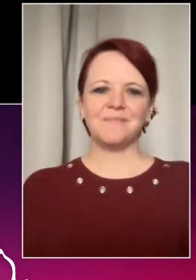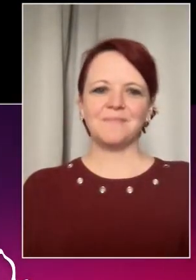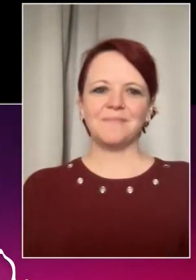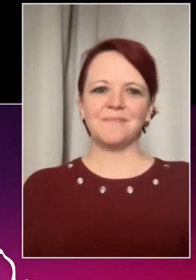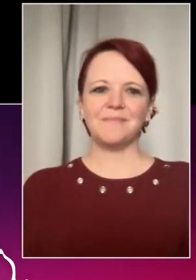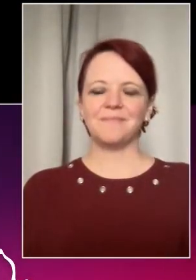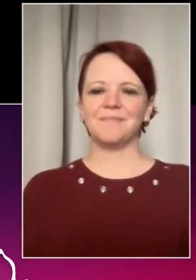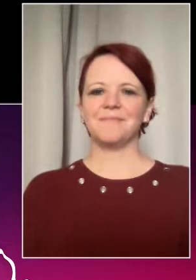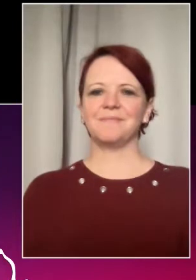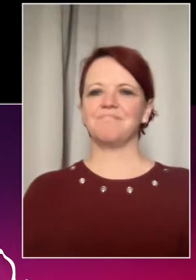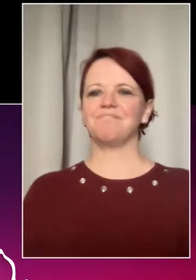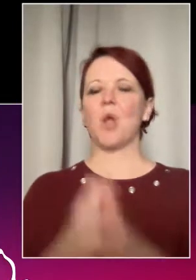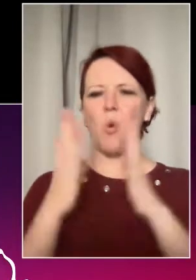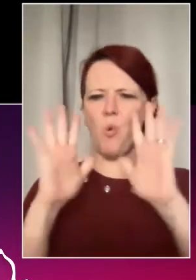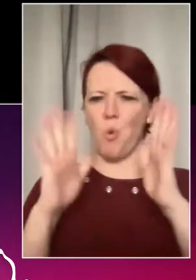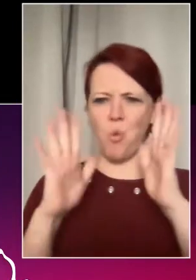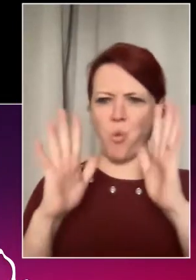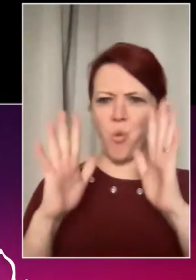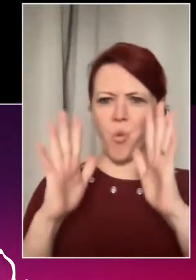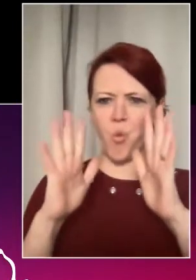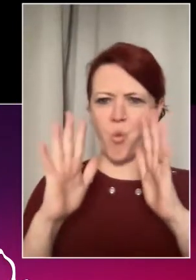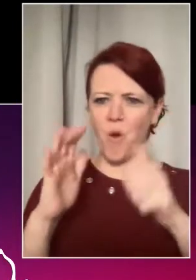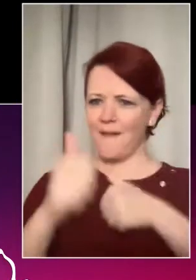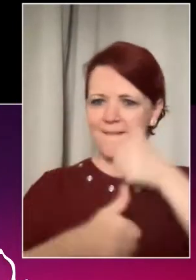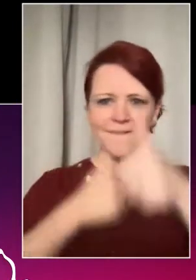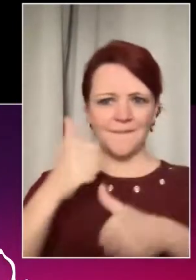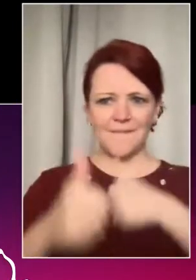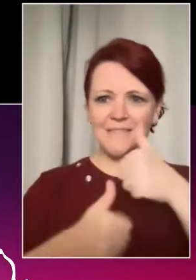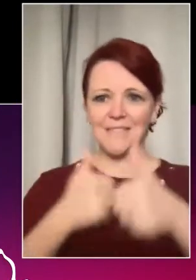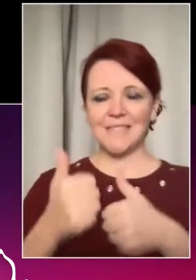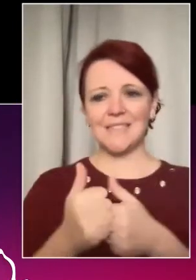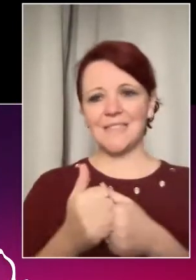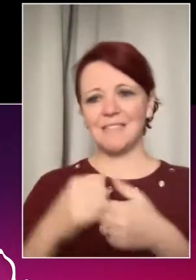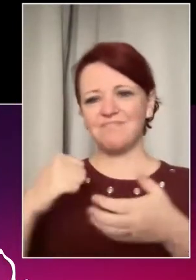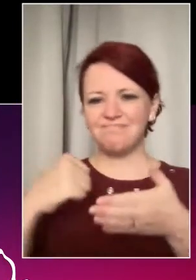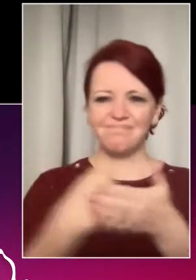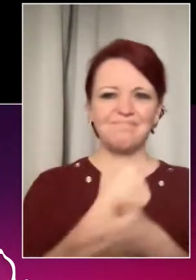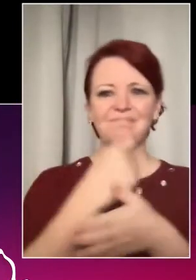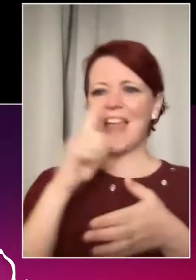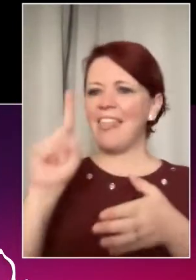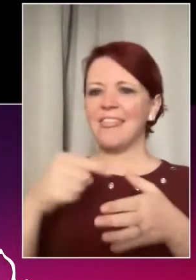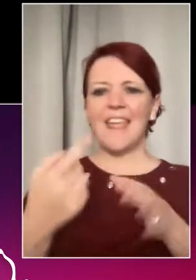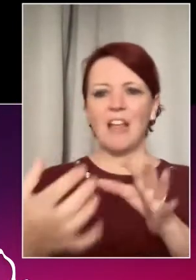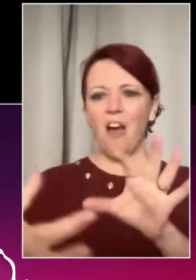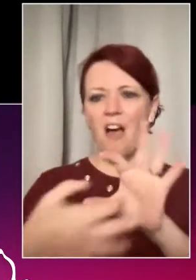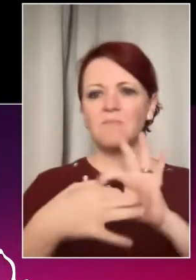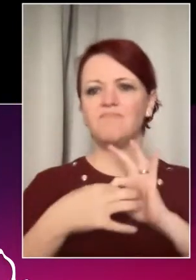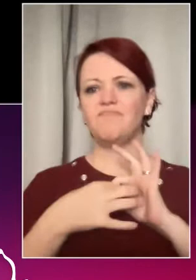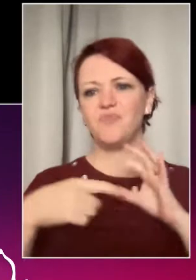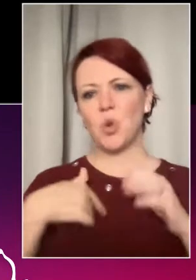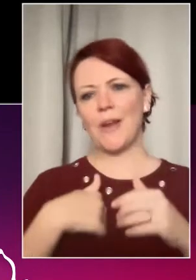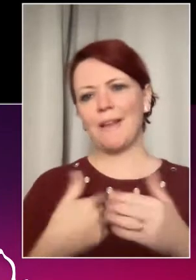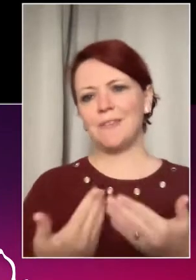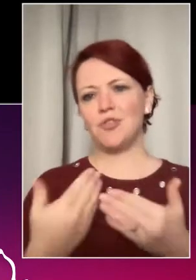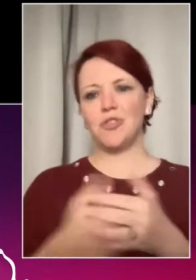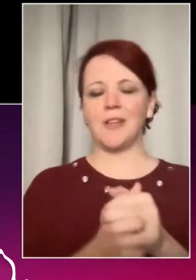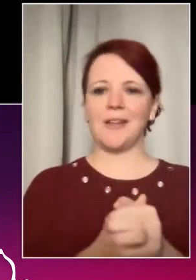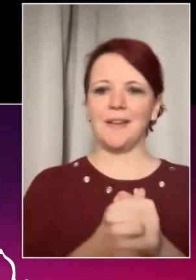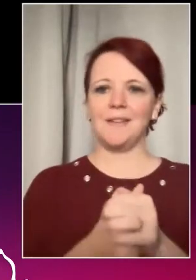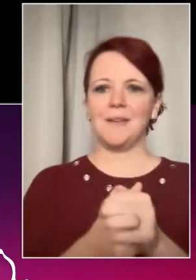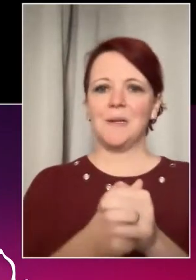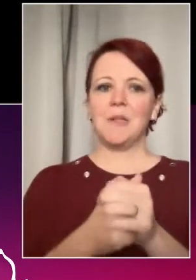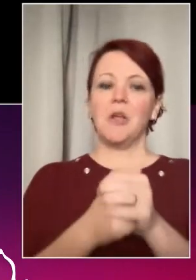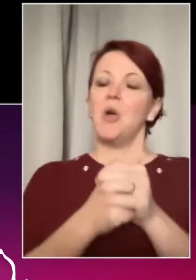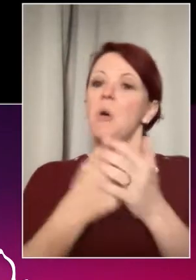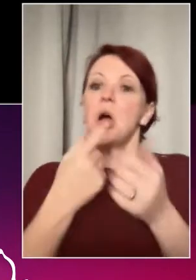Massive congratulations to the Great Ormond Street NHS Trust. Sadly, they weren't able to join us just today, but I'm sure that we'll be able to hear a